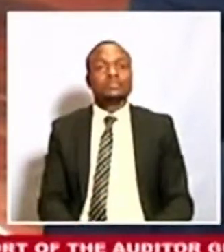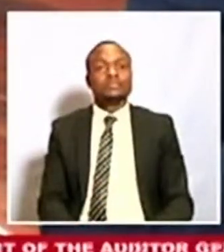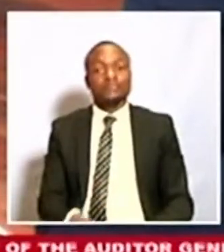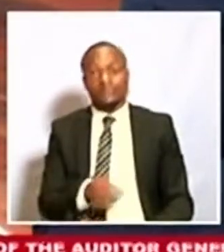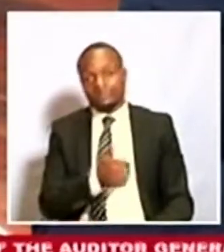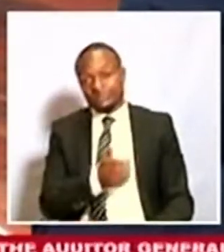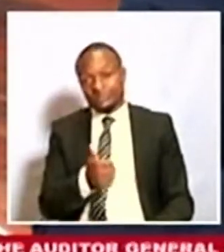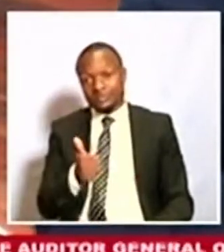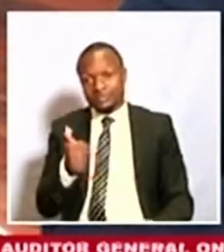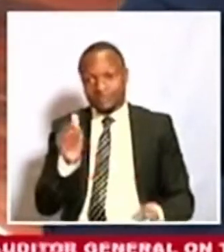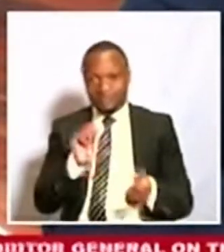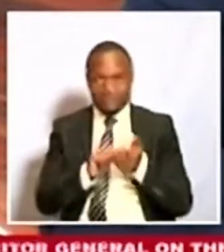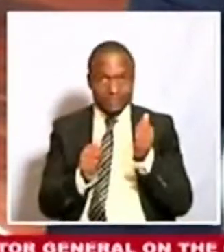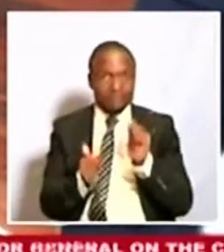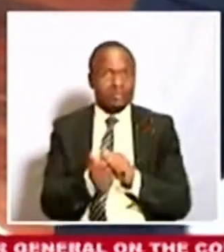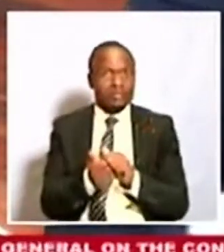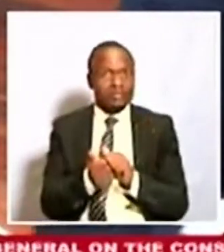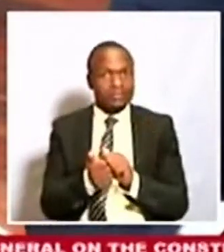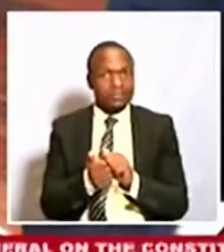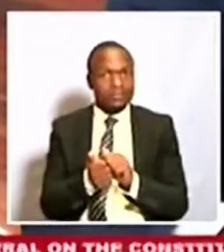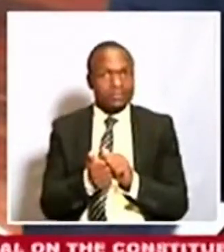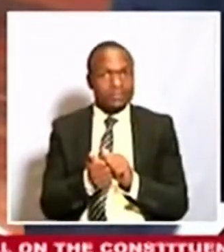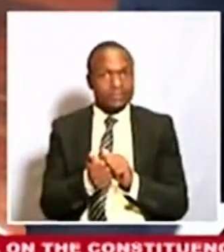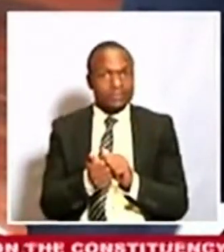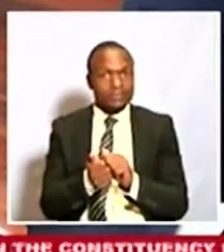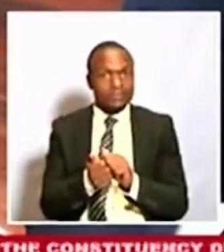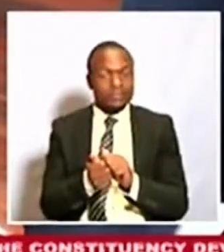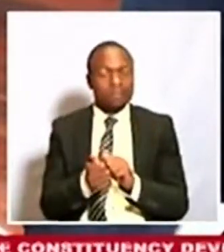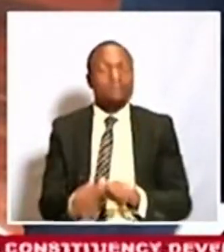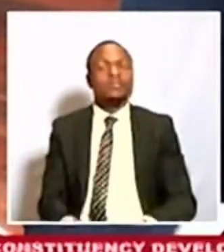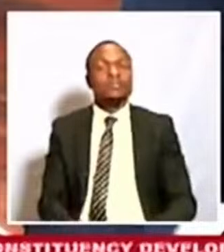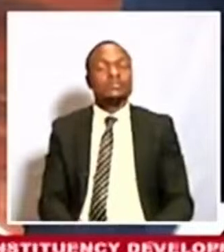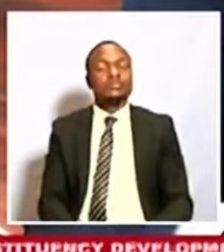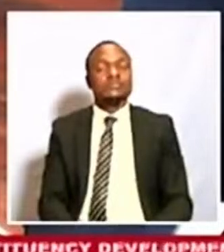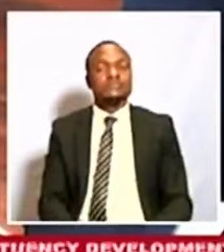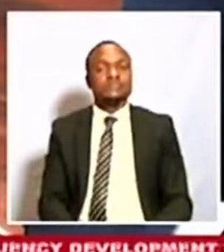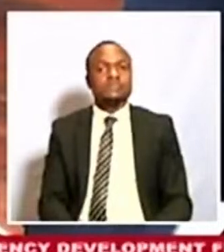The next query is on